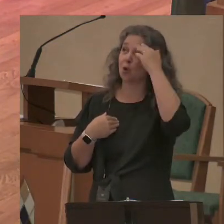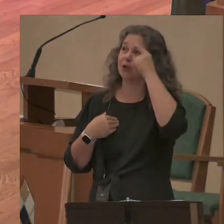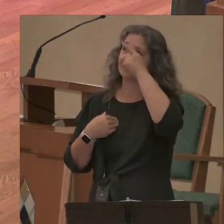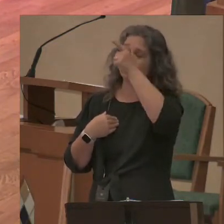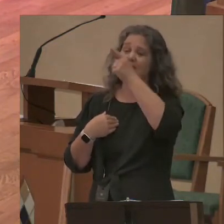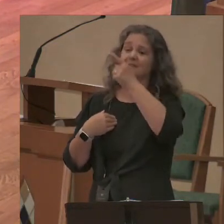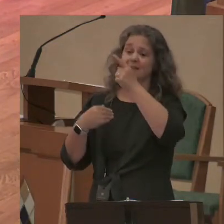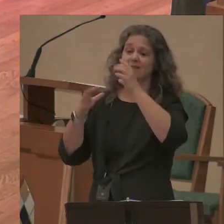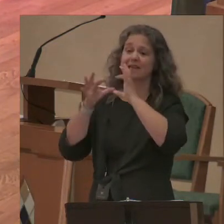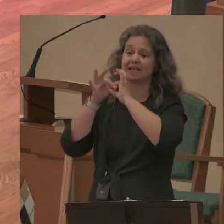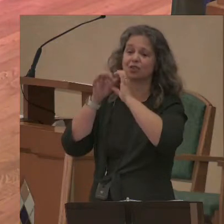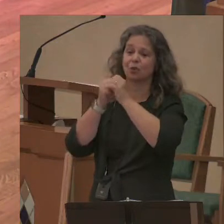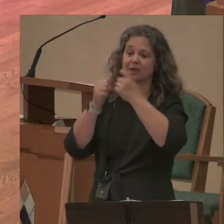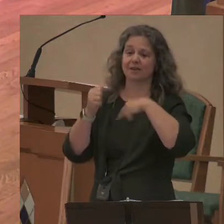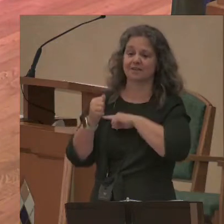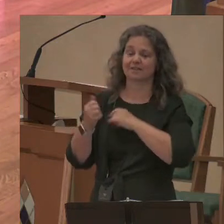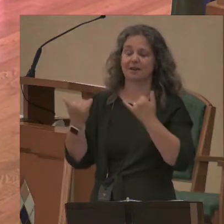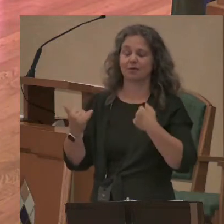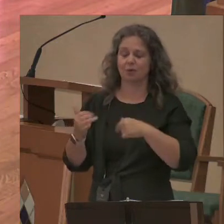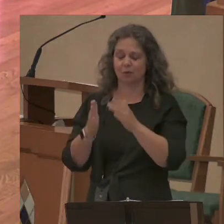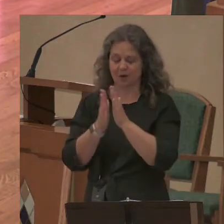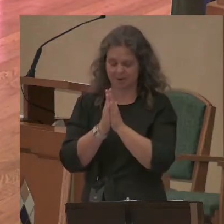so very much. So let us pray.